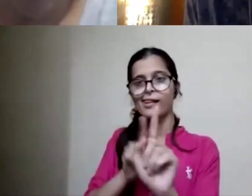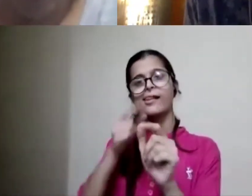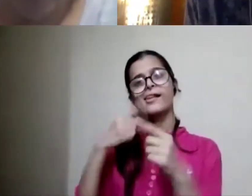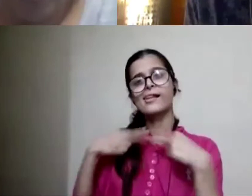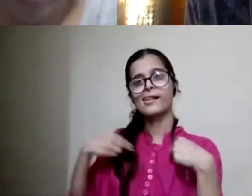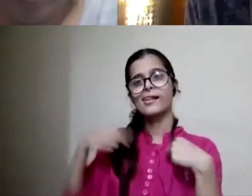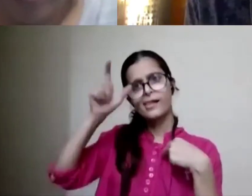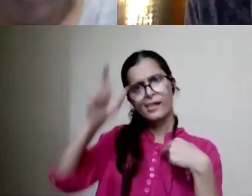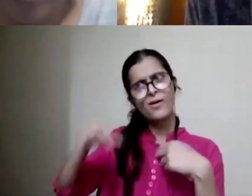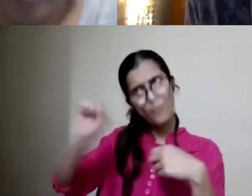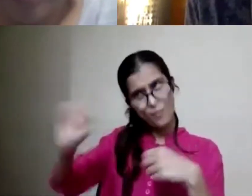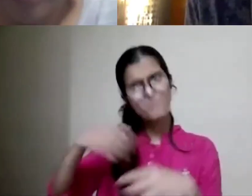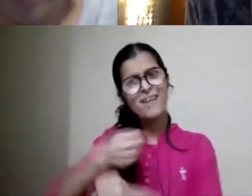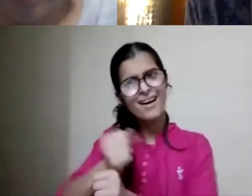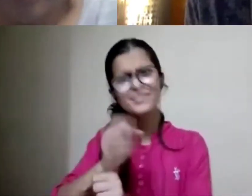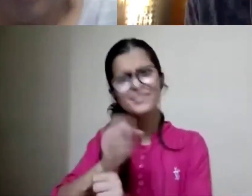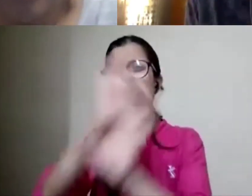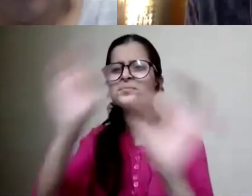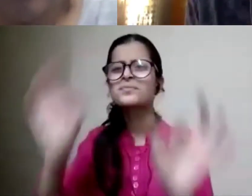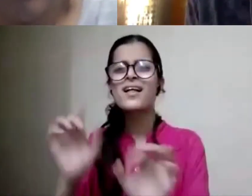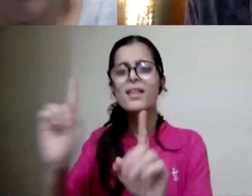law.